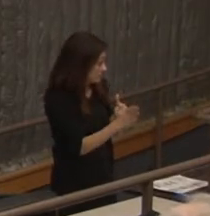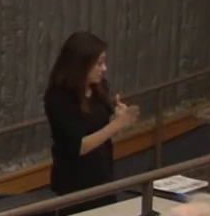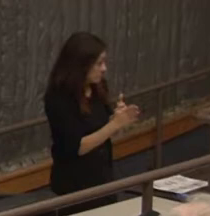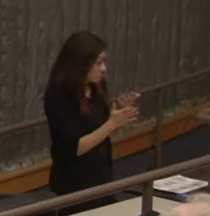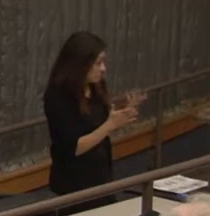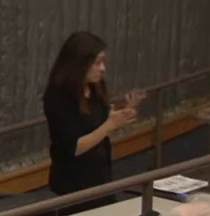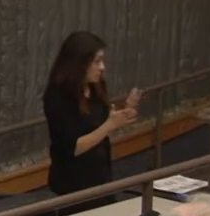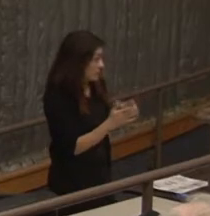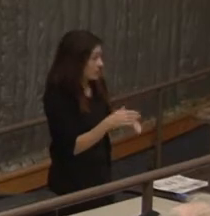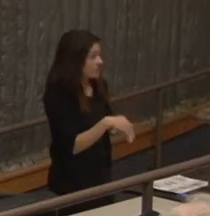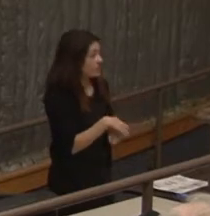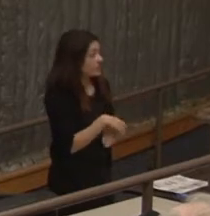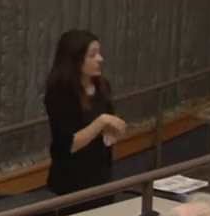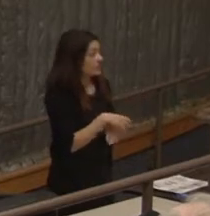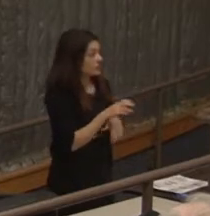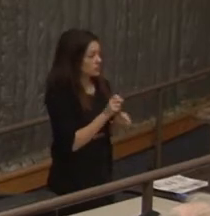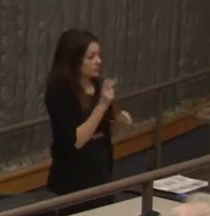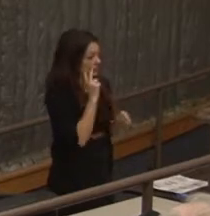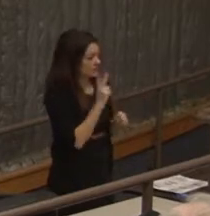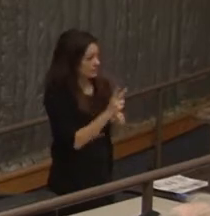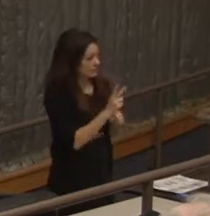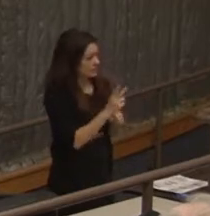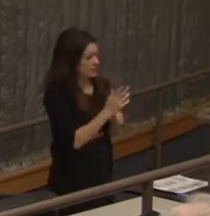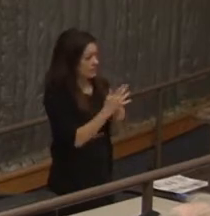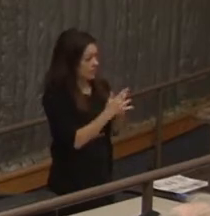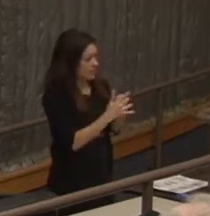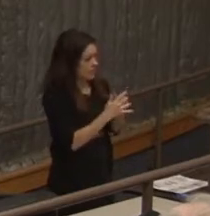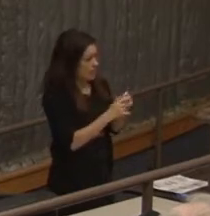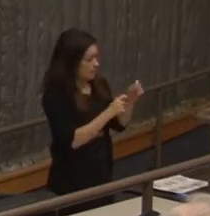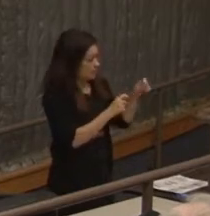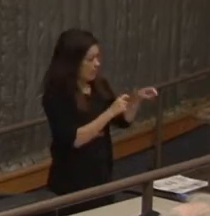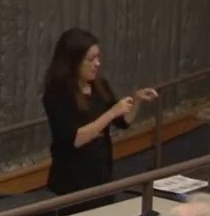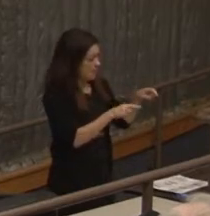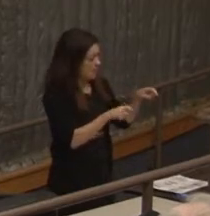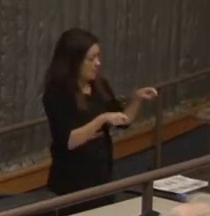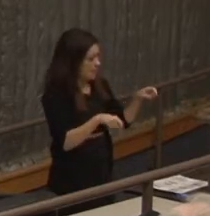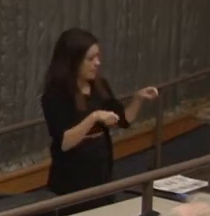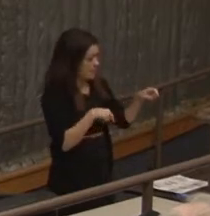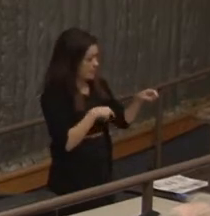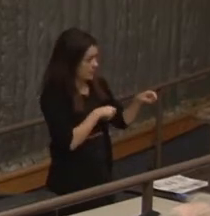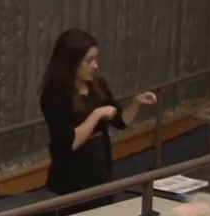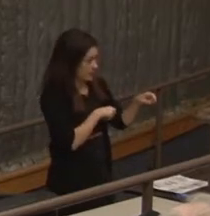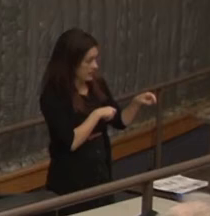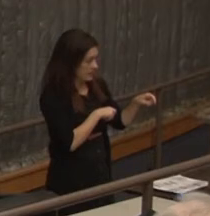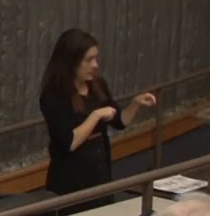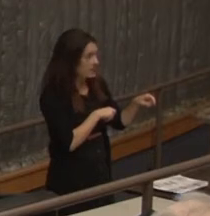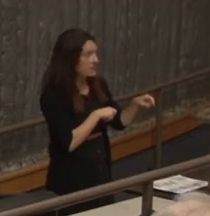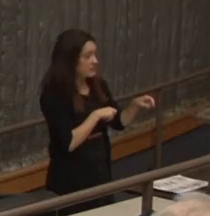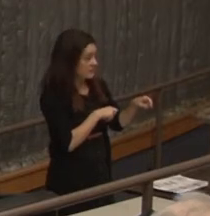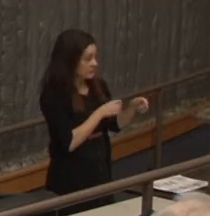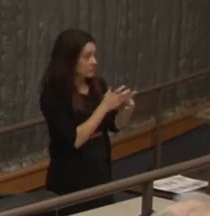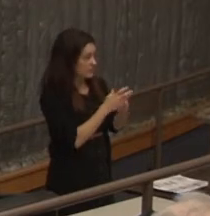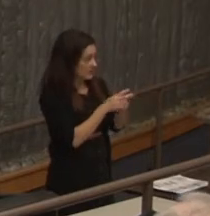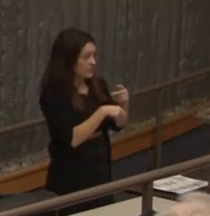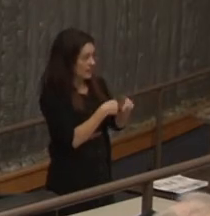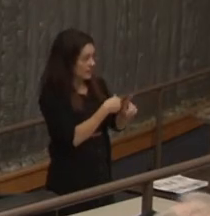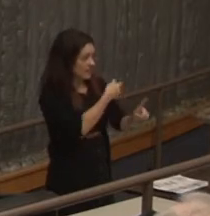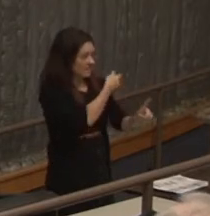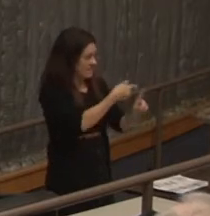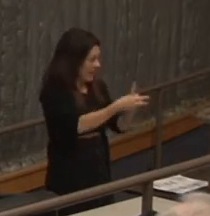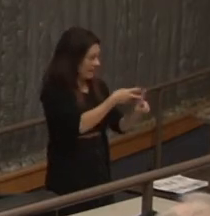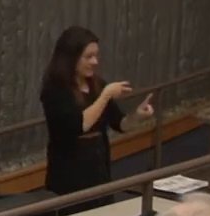know. Little drops of blood right there, scarcely noticeable unless you look carefully. So some kind of violence has taken